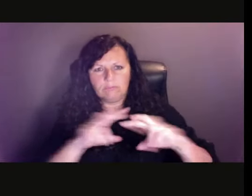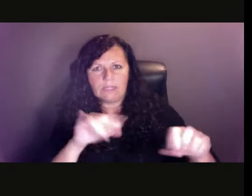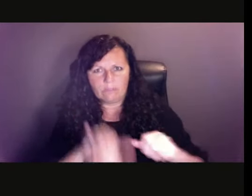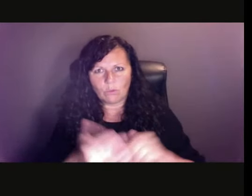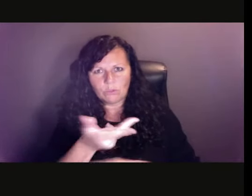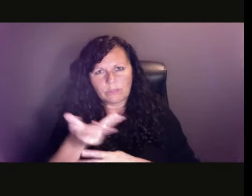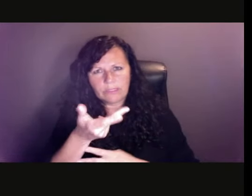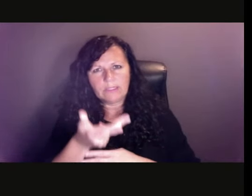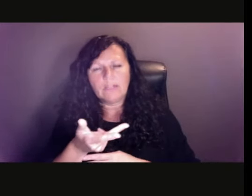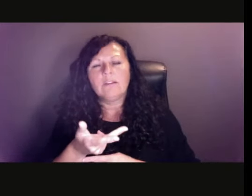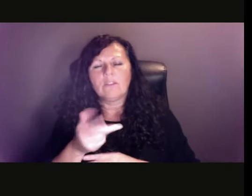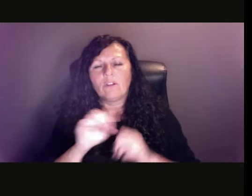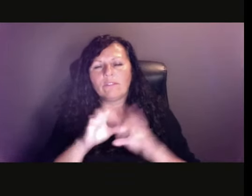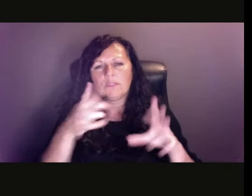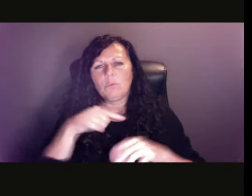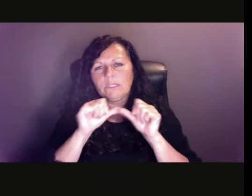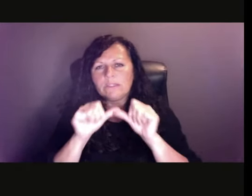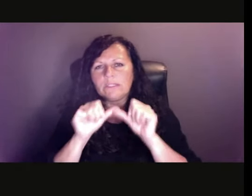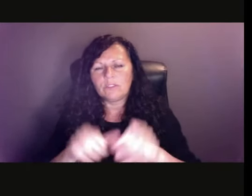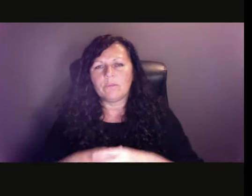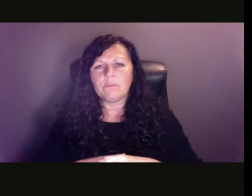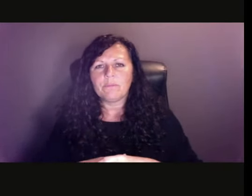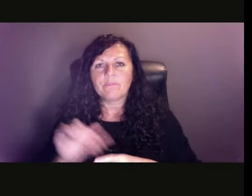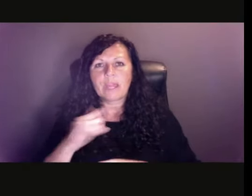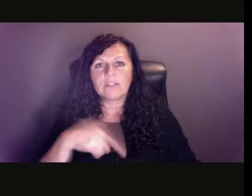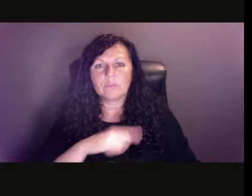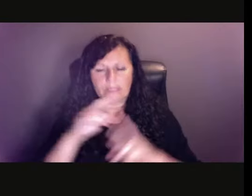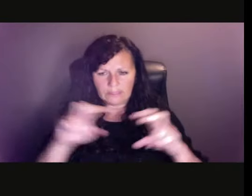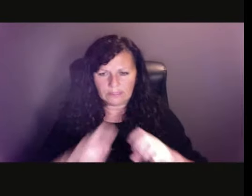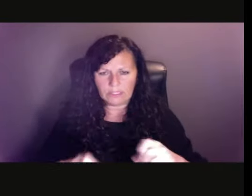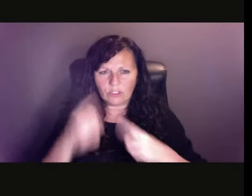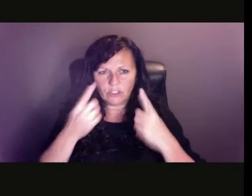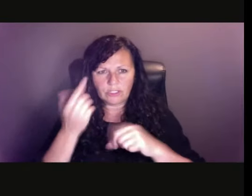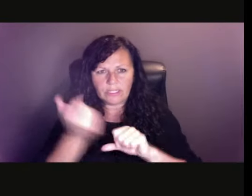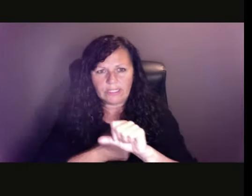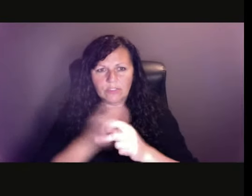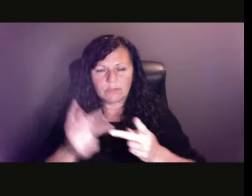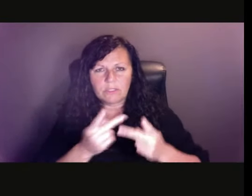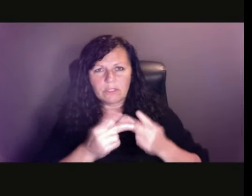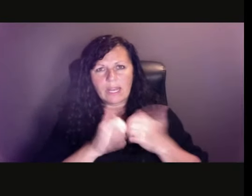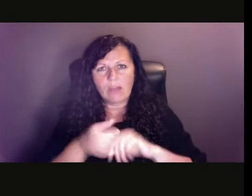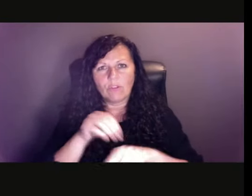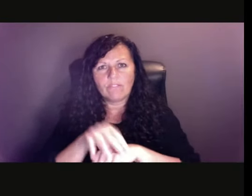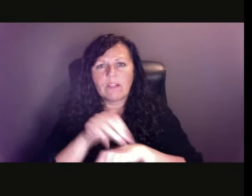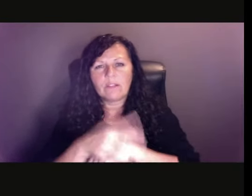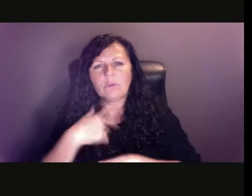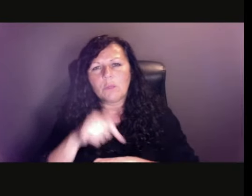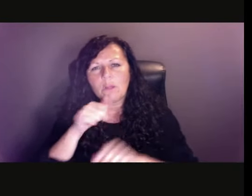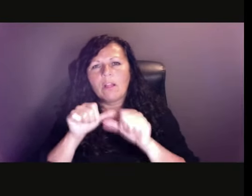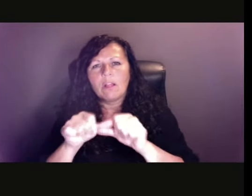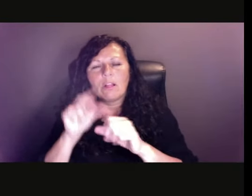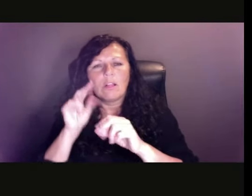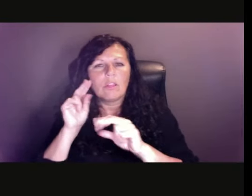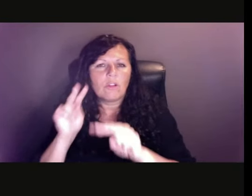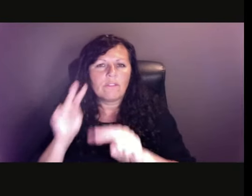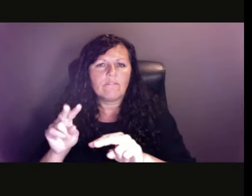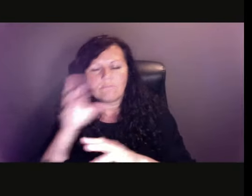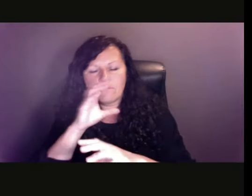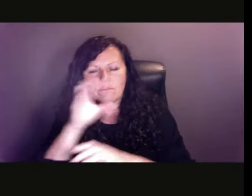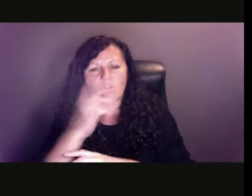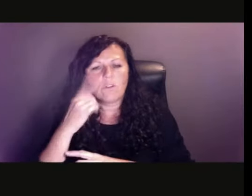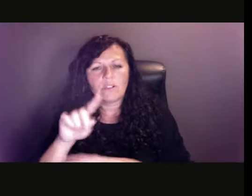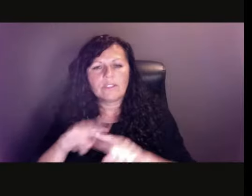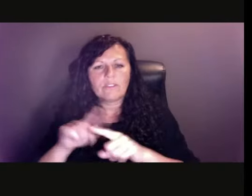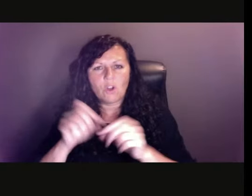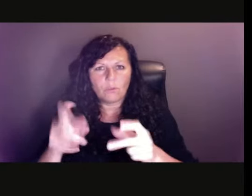different positions and they're affected, we're going to be looking for opportunities for people that are affected to move into those